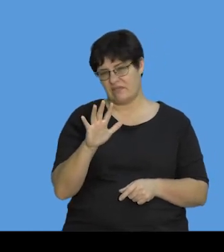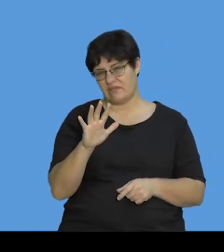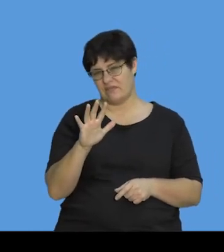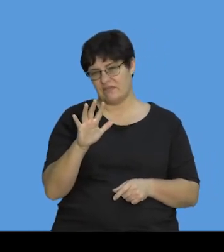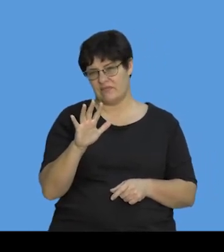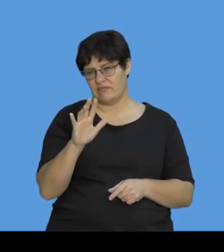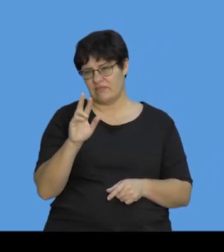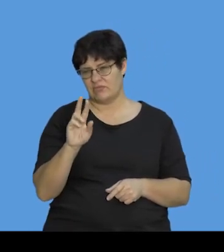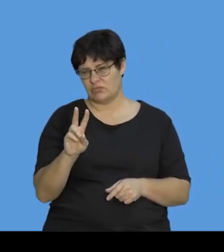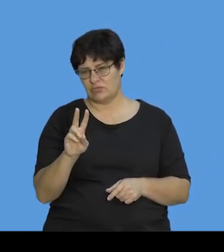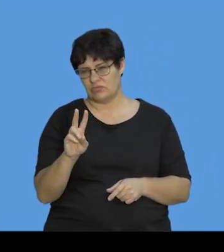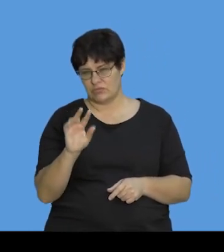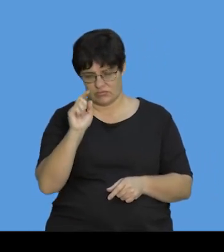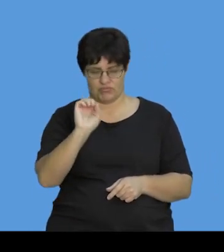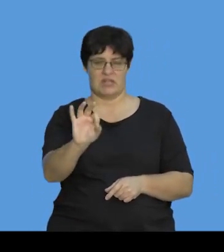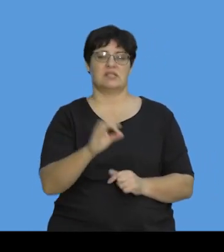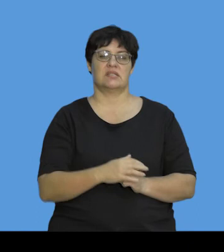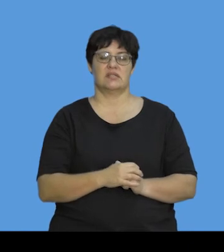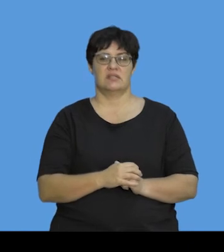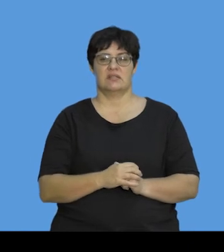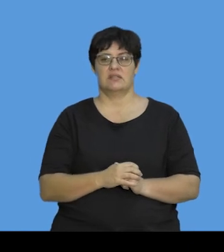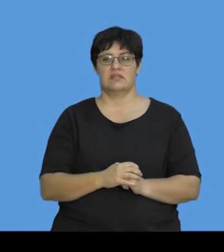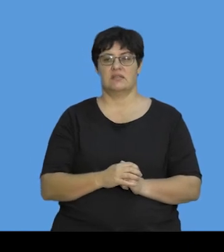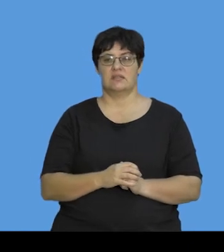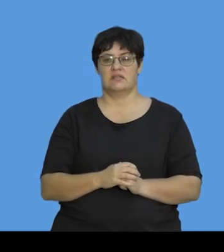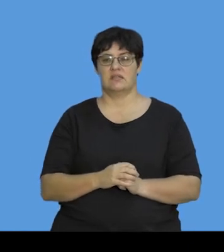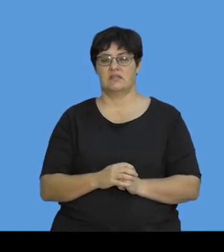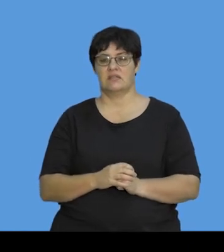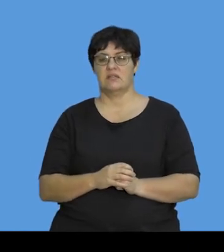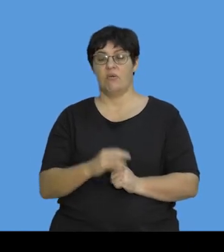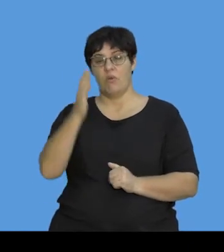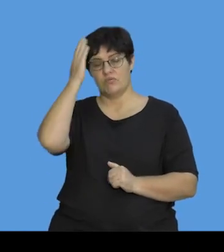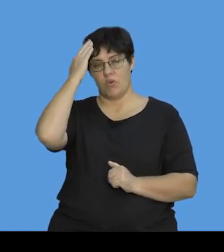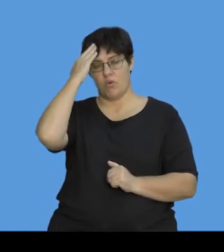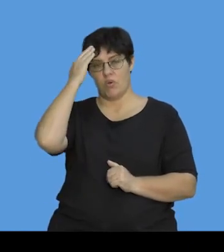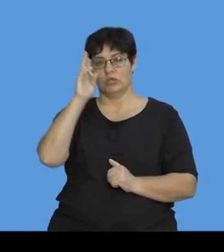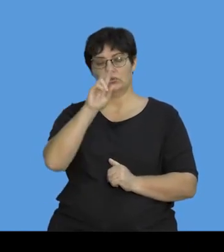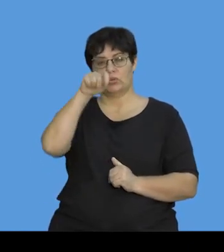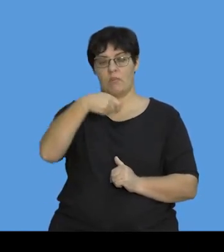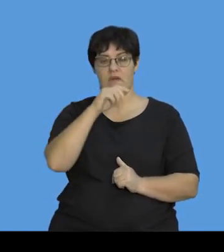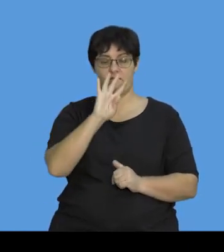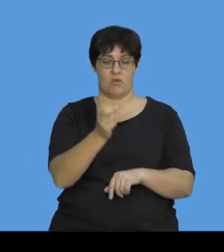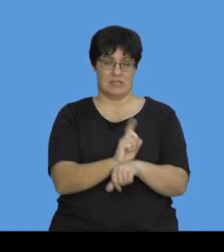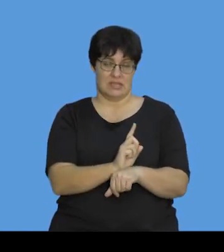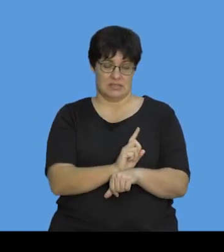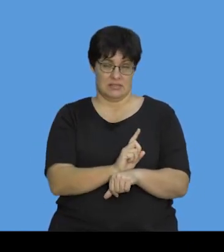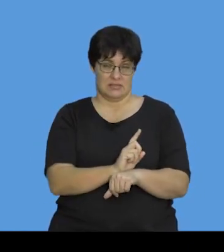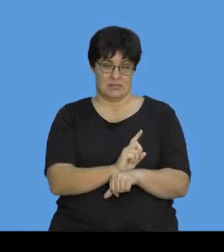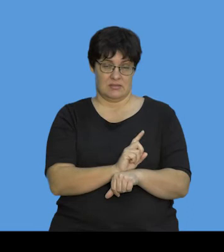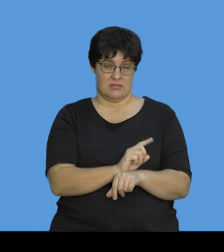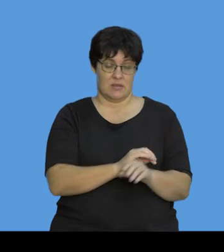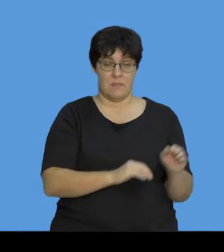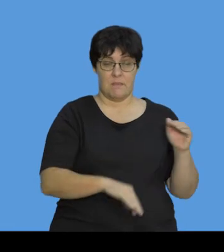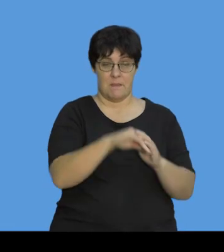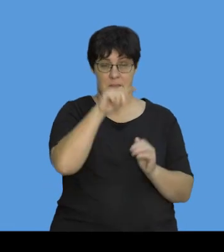23,52, if I'm remembering correctly. There we go. And we know that it takes 2,4 seconds to